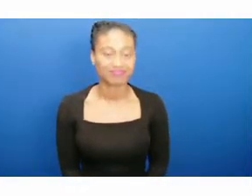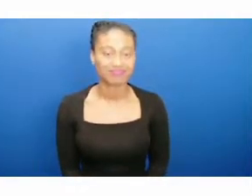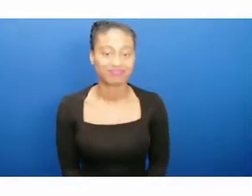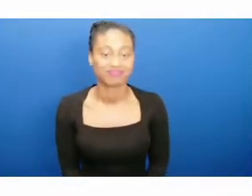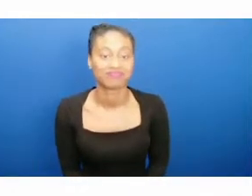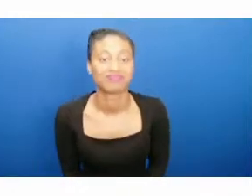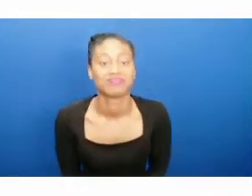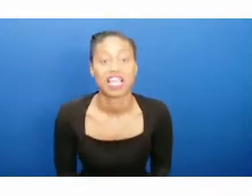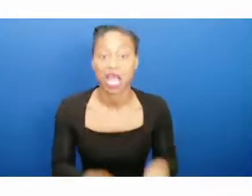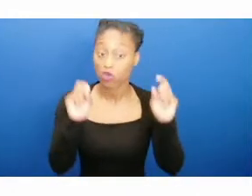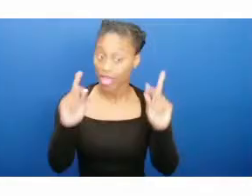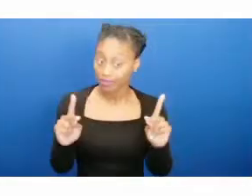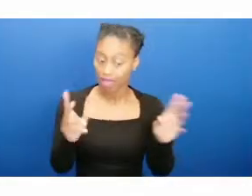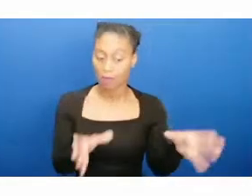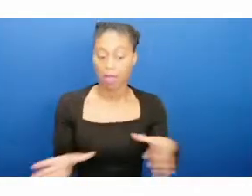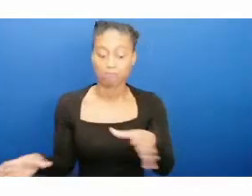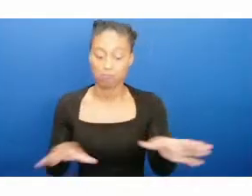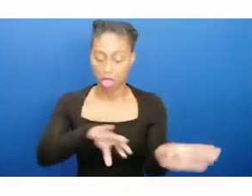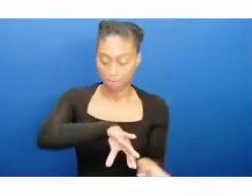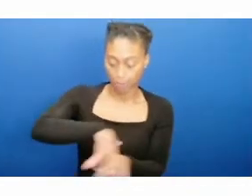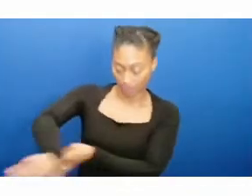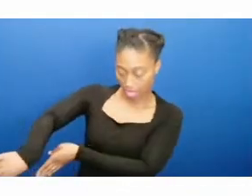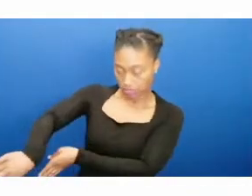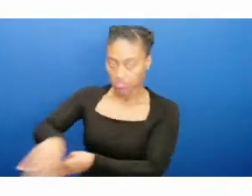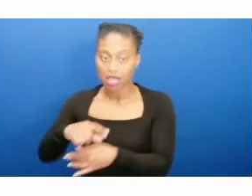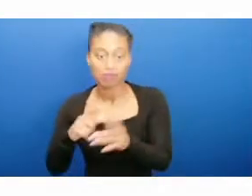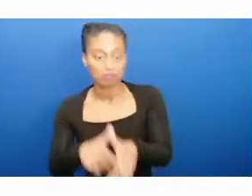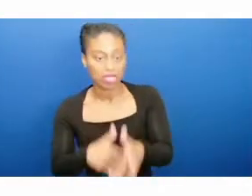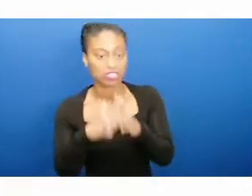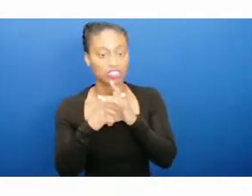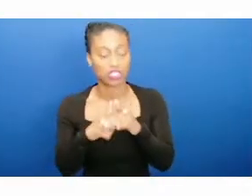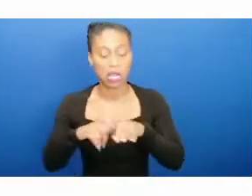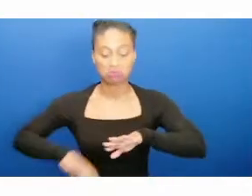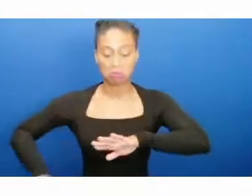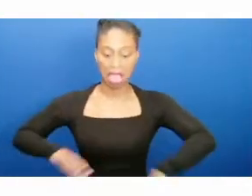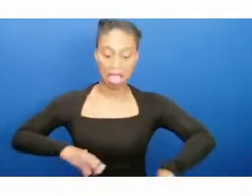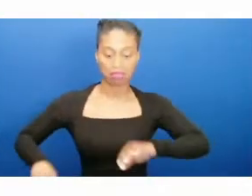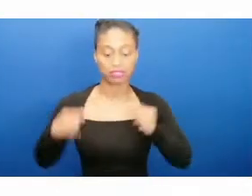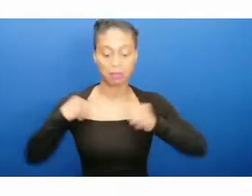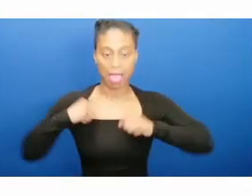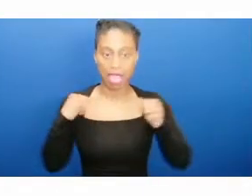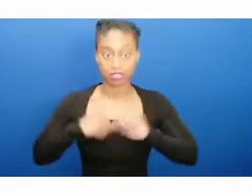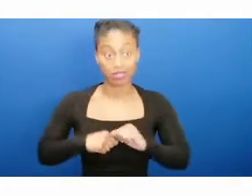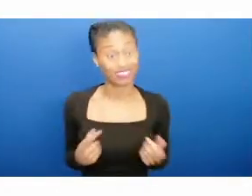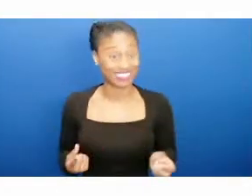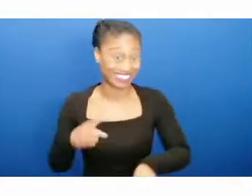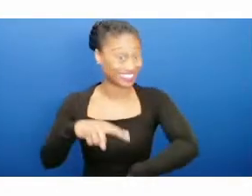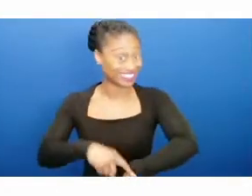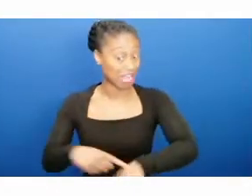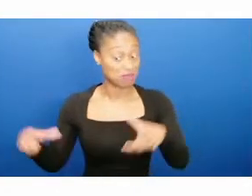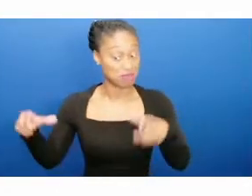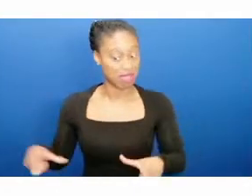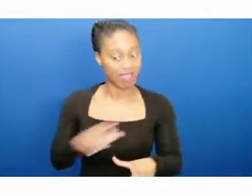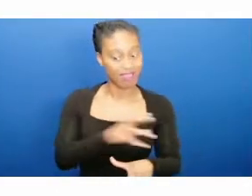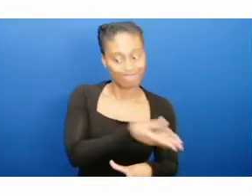So I'm going to move this filling out of the way and start to make some space because it's pretty much time to plate here.